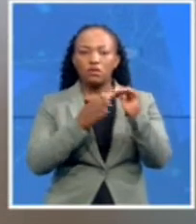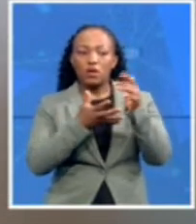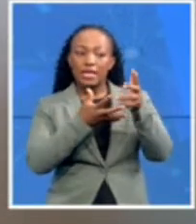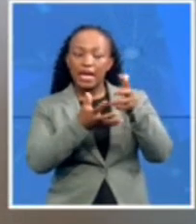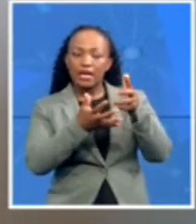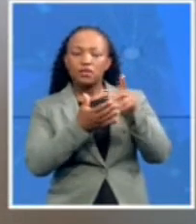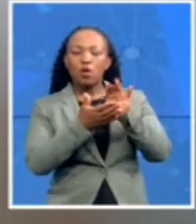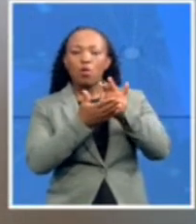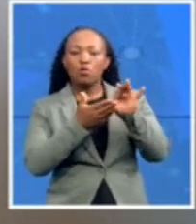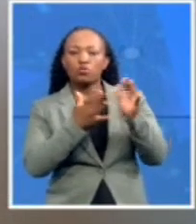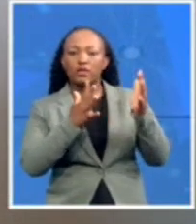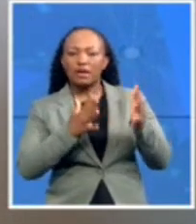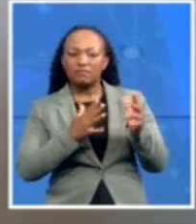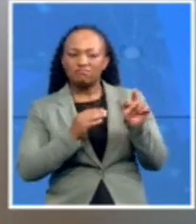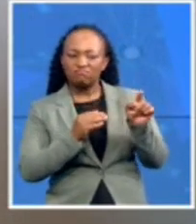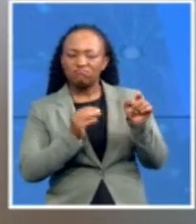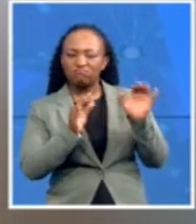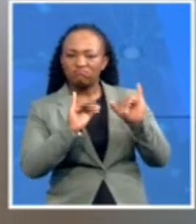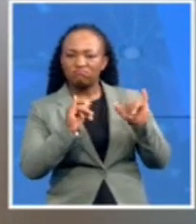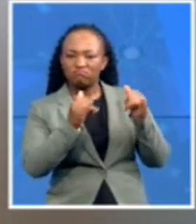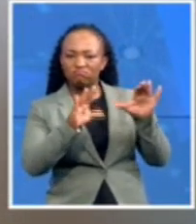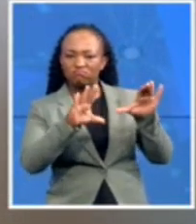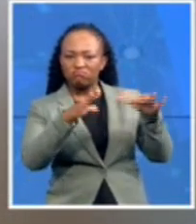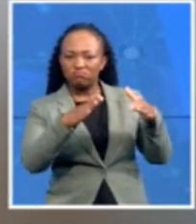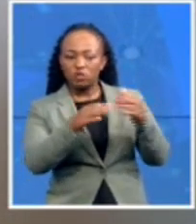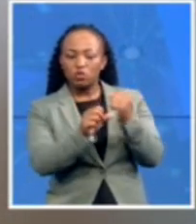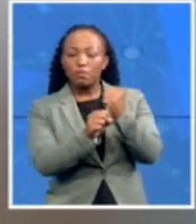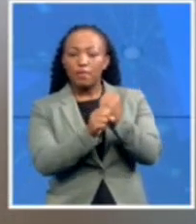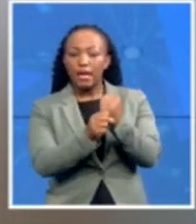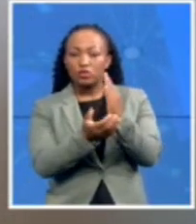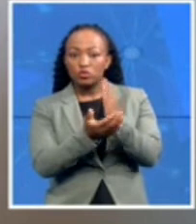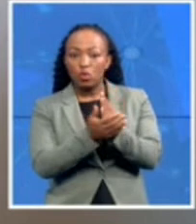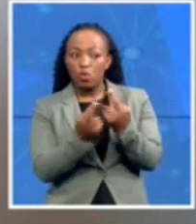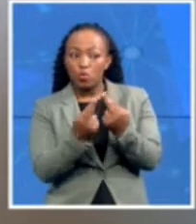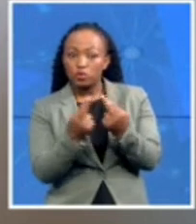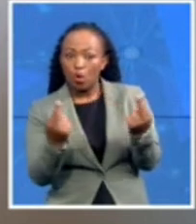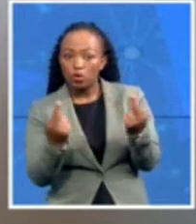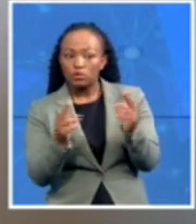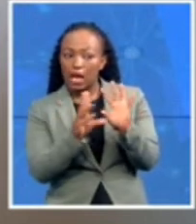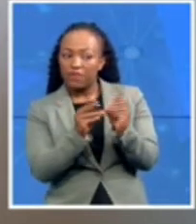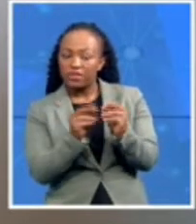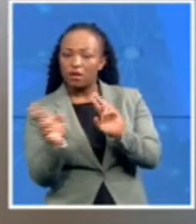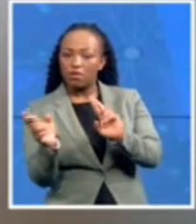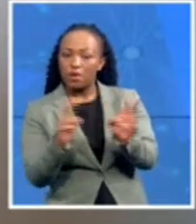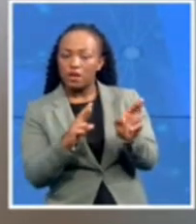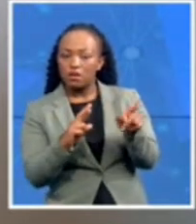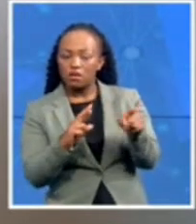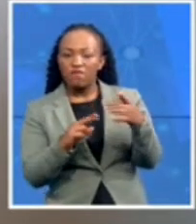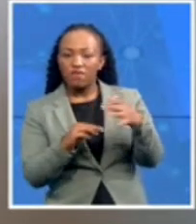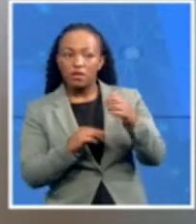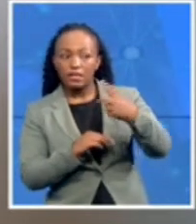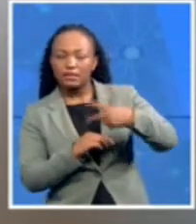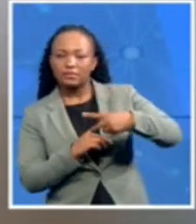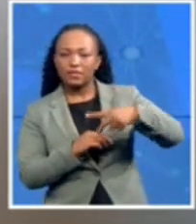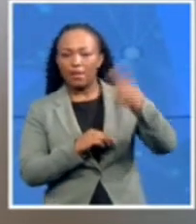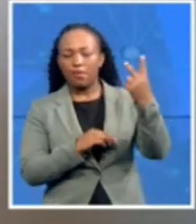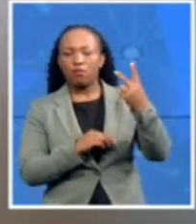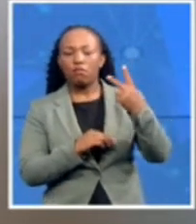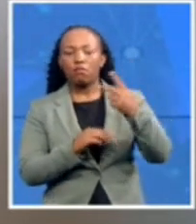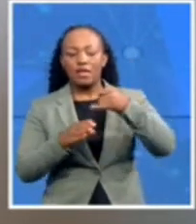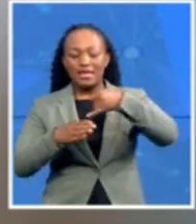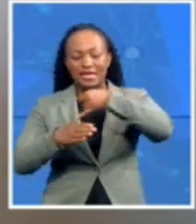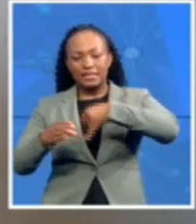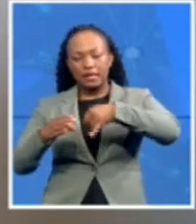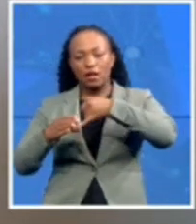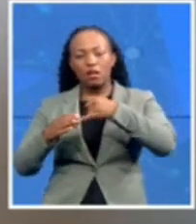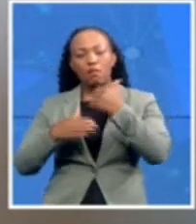have mobilized all of their resources. We have doubled up on our own internal project management resources. So